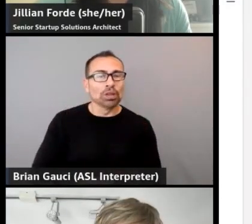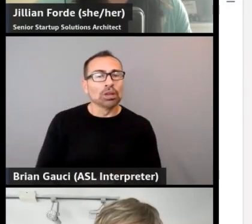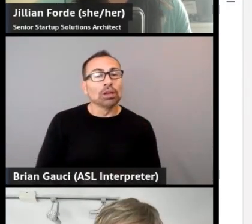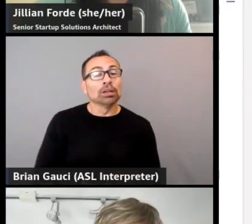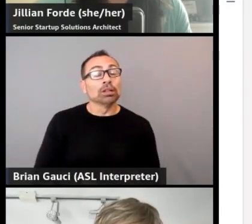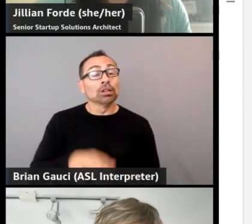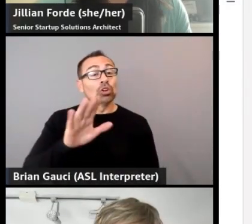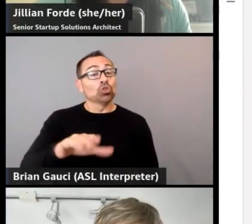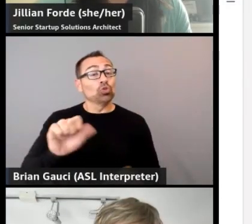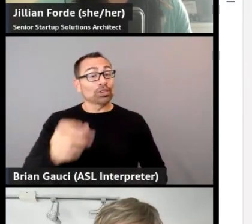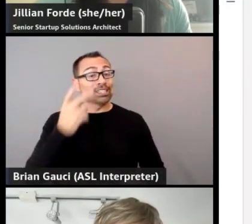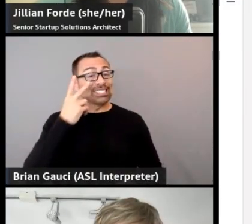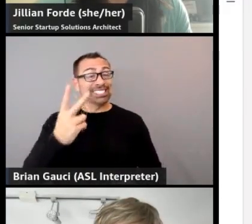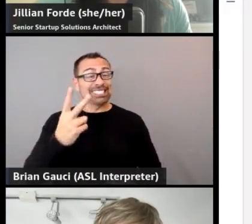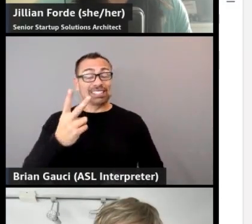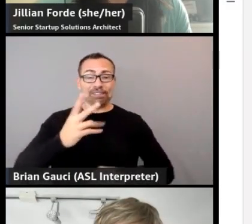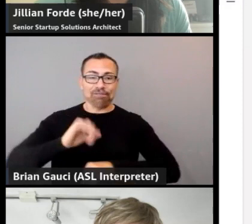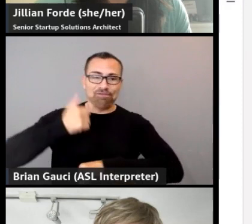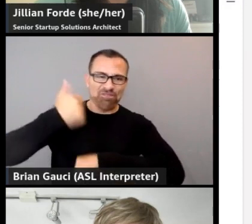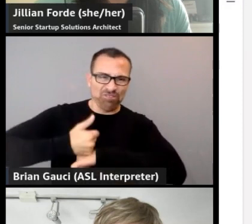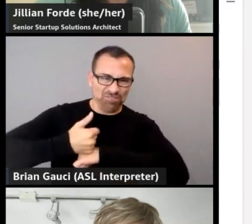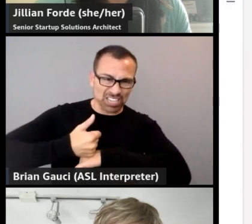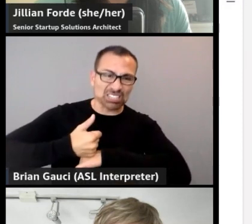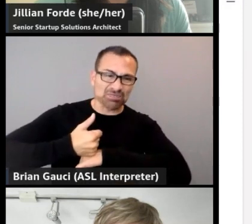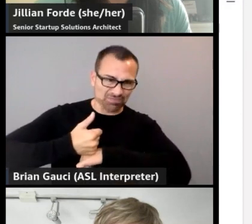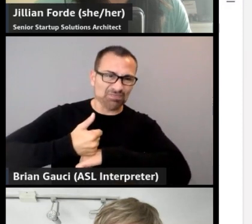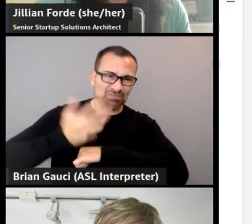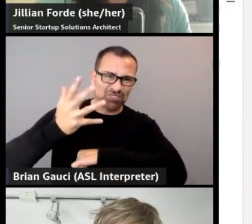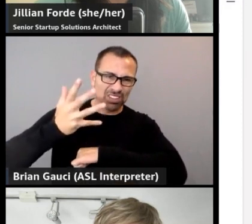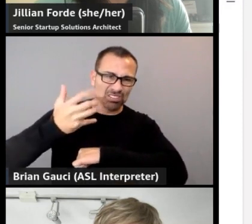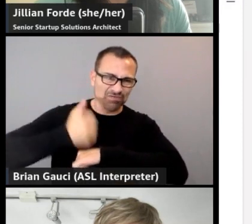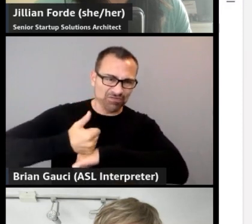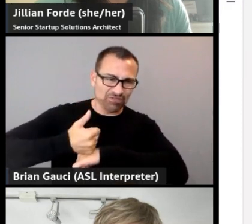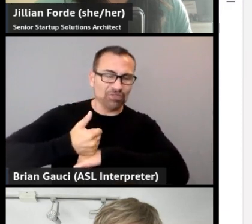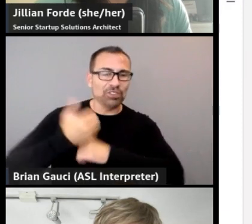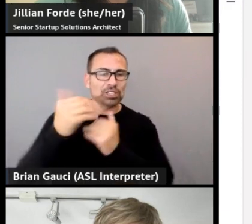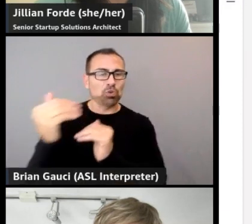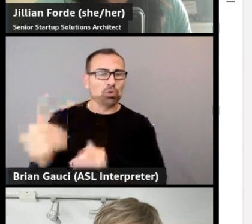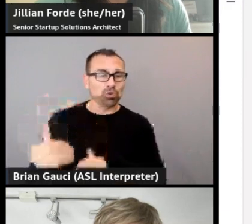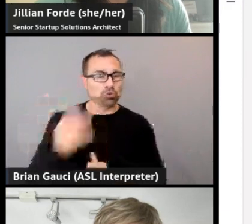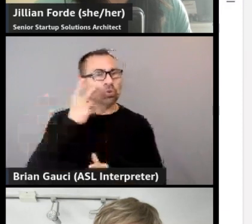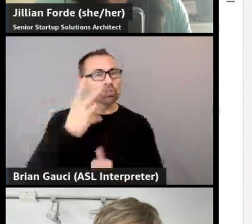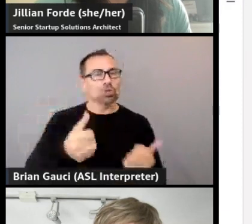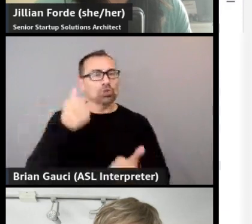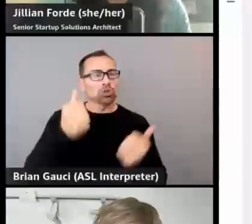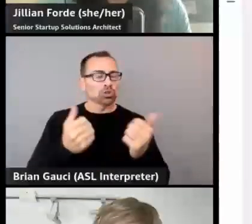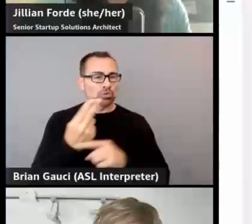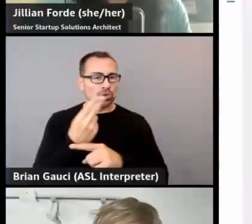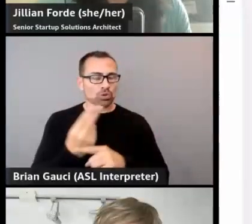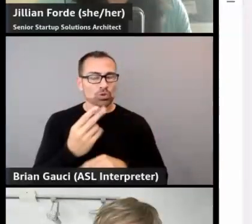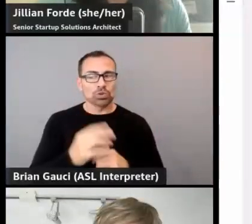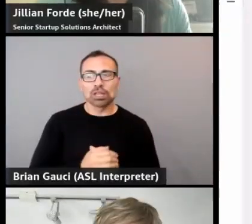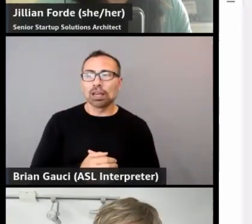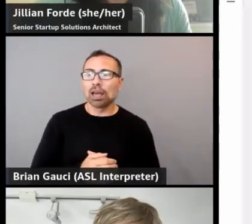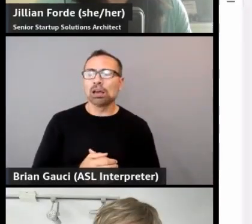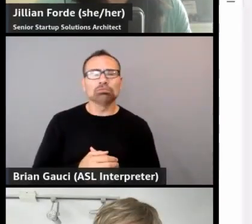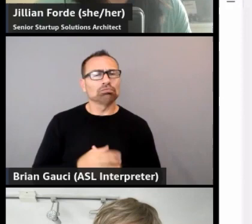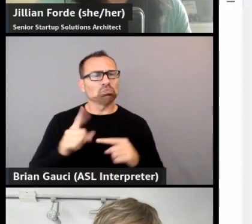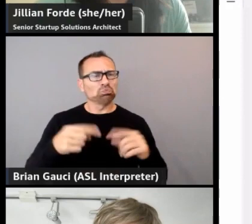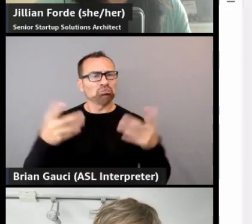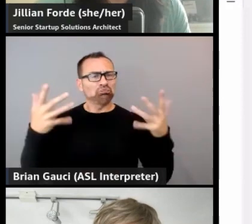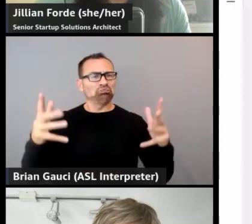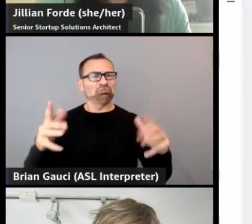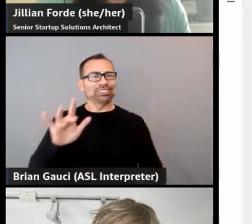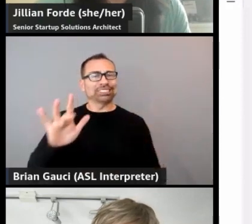fixed parameters so that you know exactly what other parameters we're using for this particular workflow. And then once that's done, you click